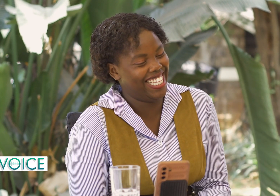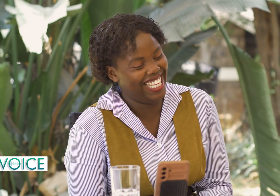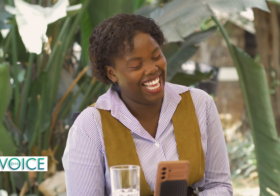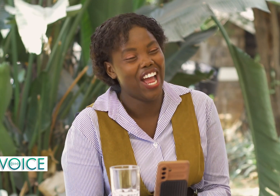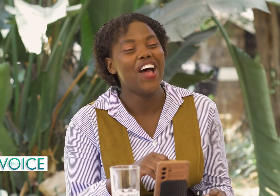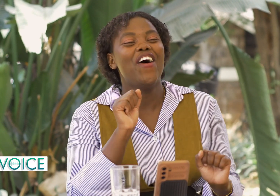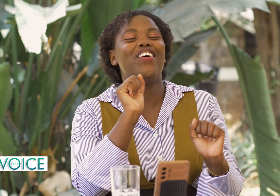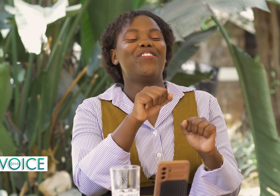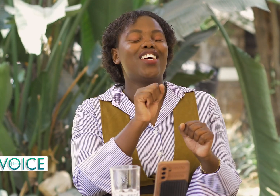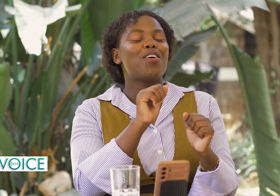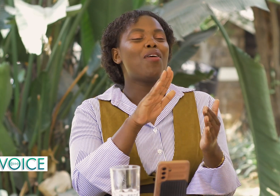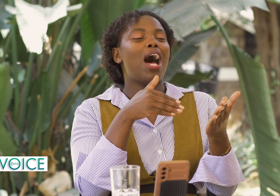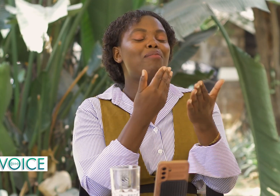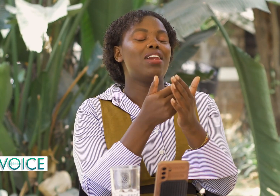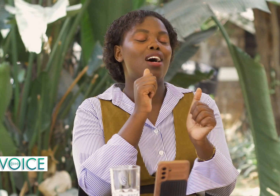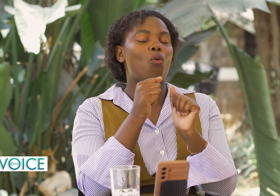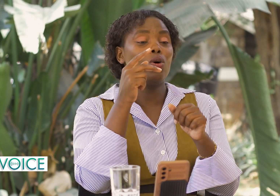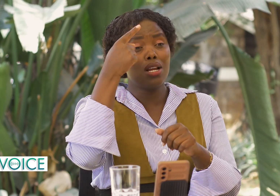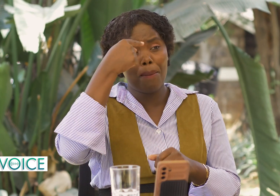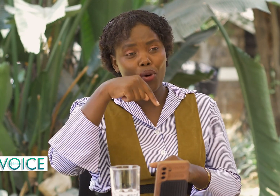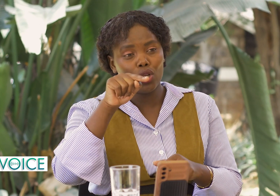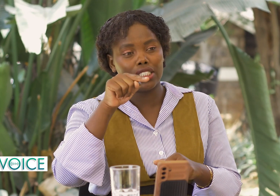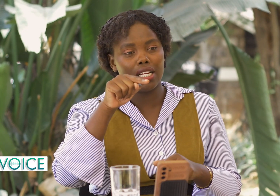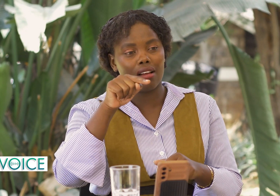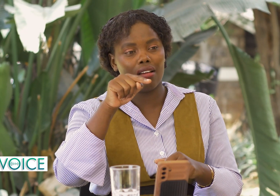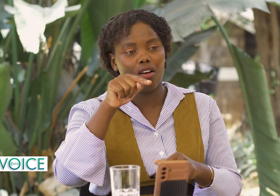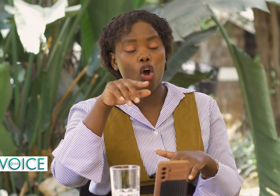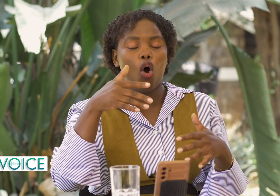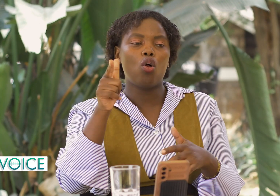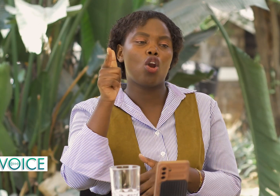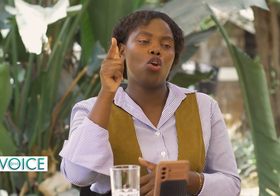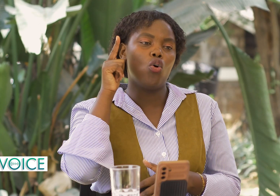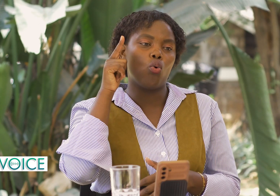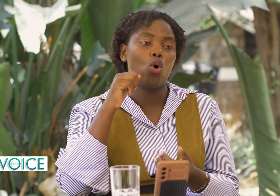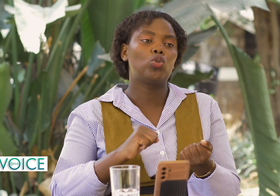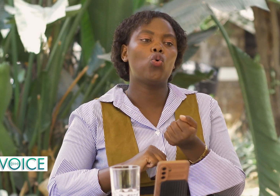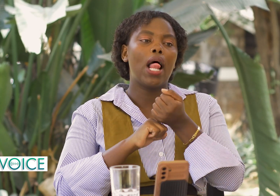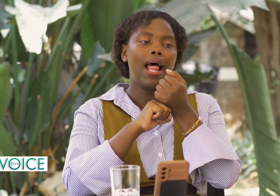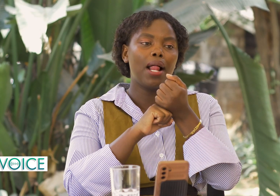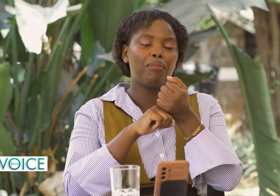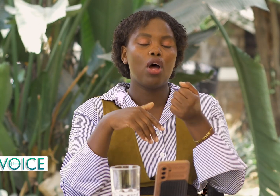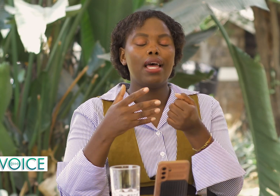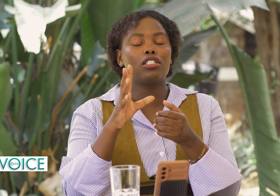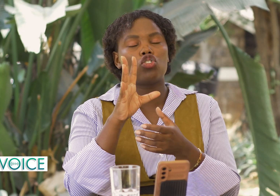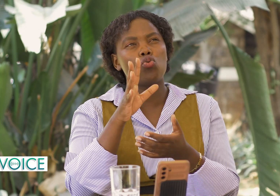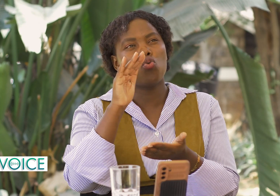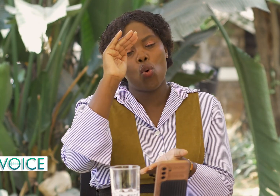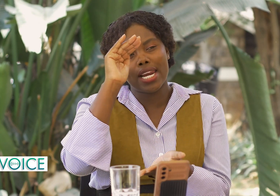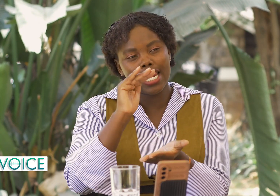Back to me. So what policies or laws can we apply to help